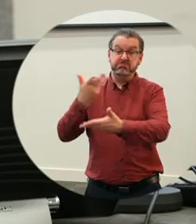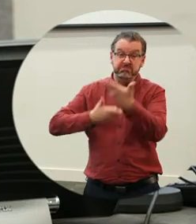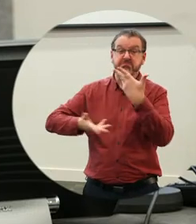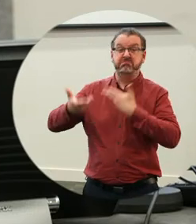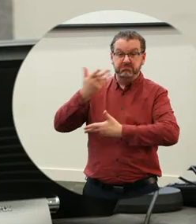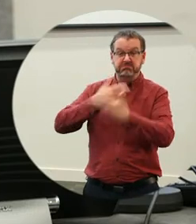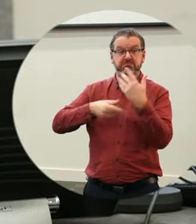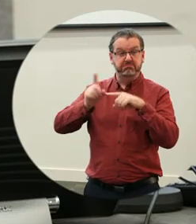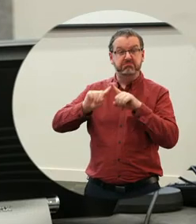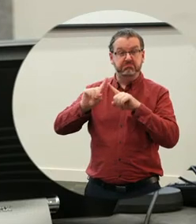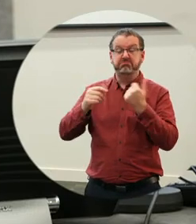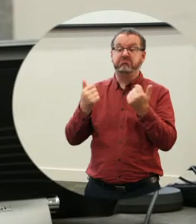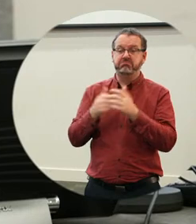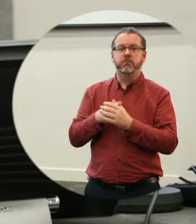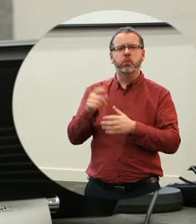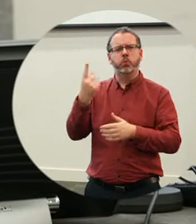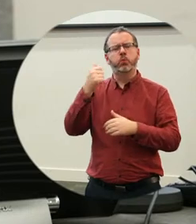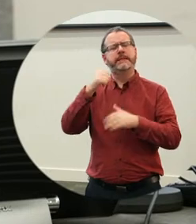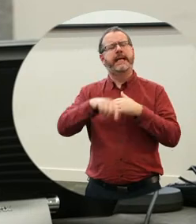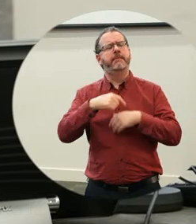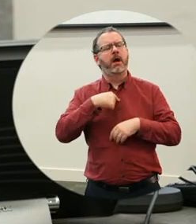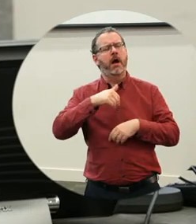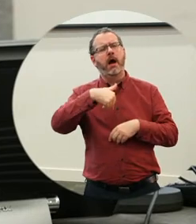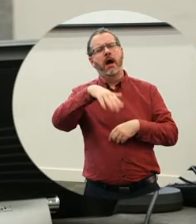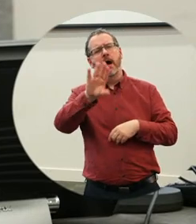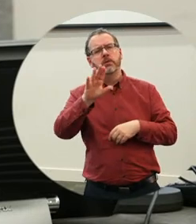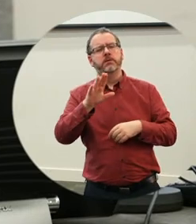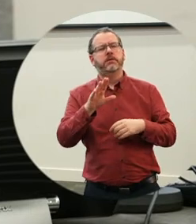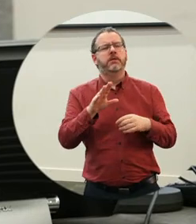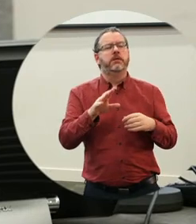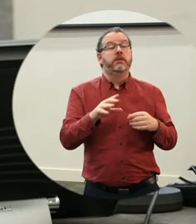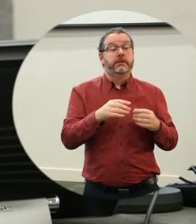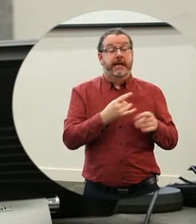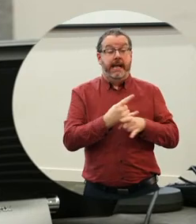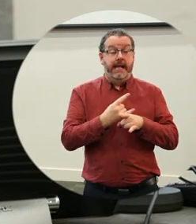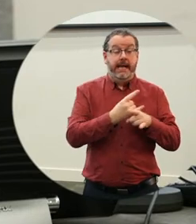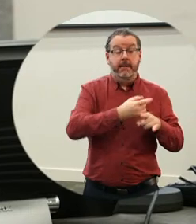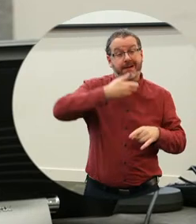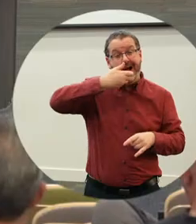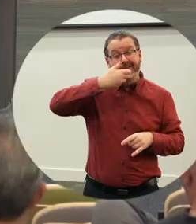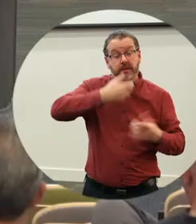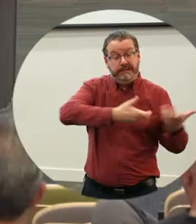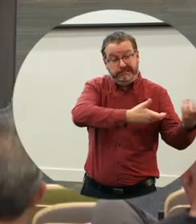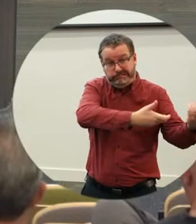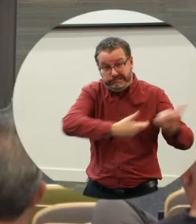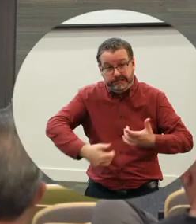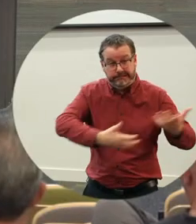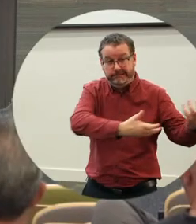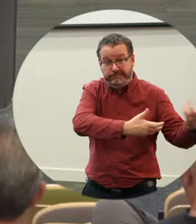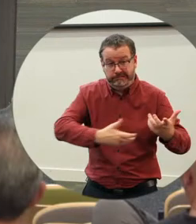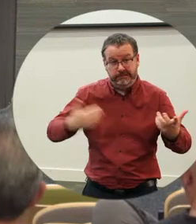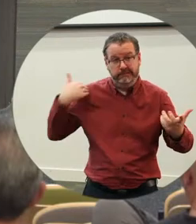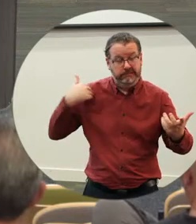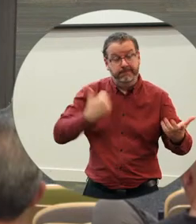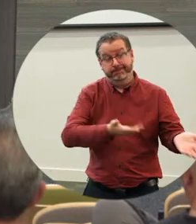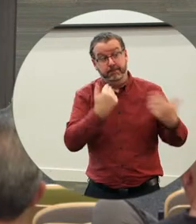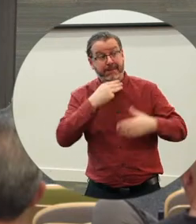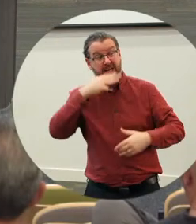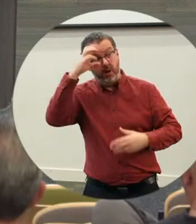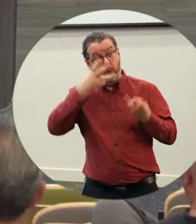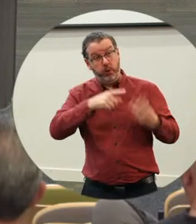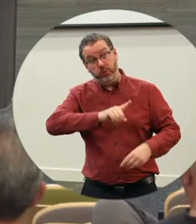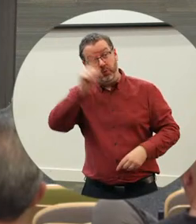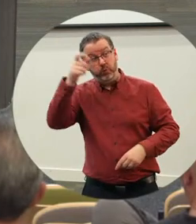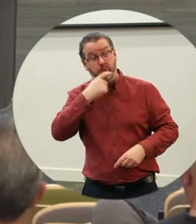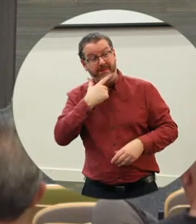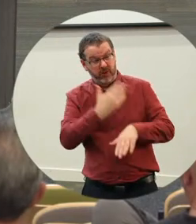out delivering calves on my father's farm, and a man came out from headquarters and said, Collins wants you for a job above in Dublin. And he said, I